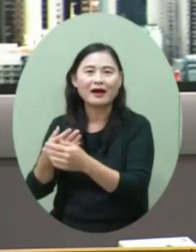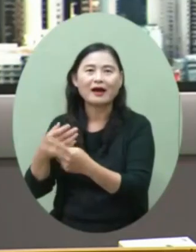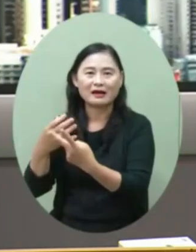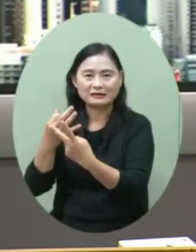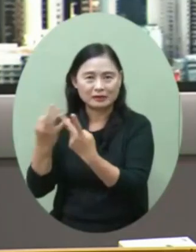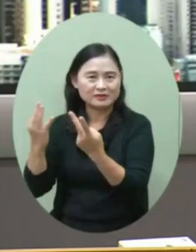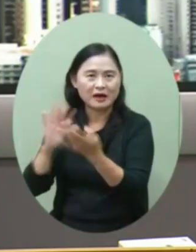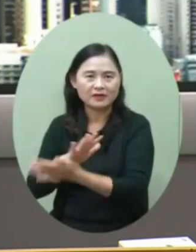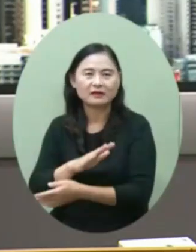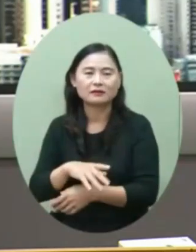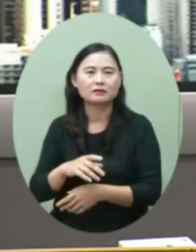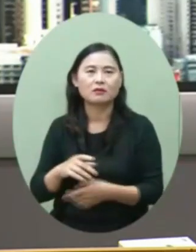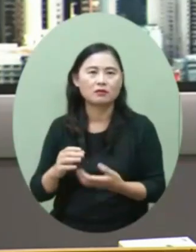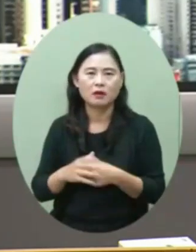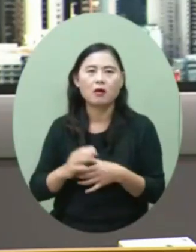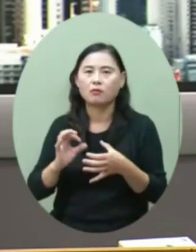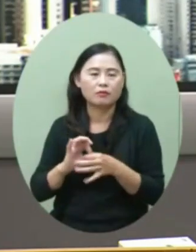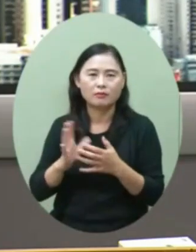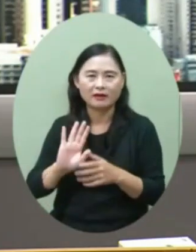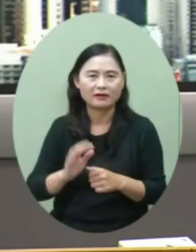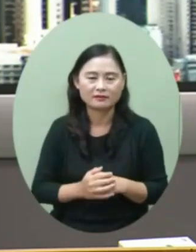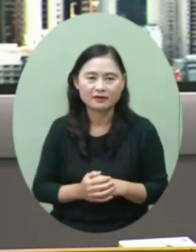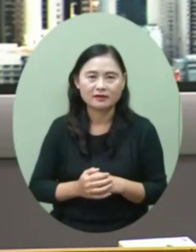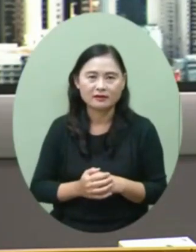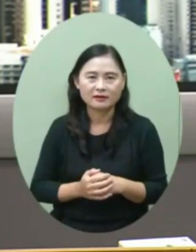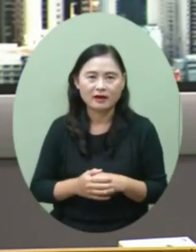don't believe this task is